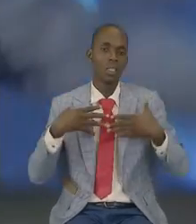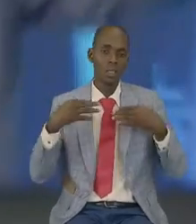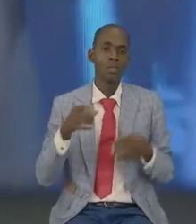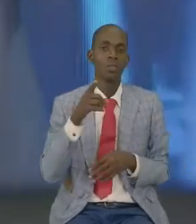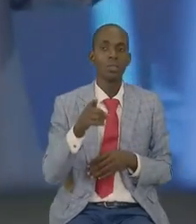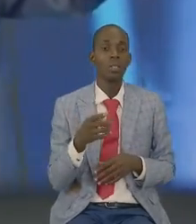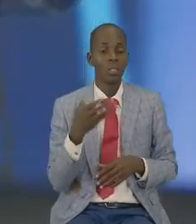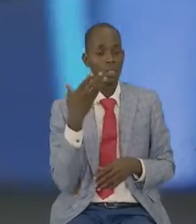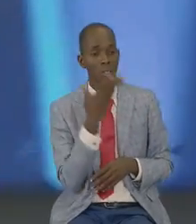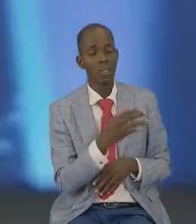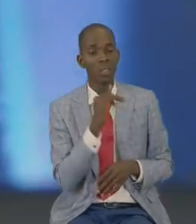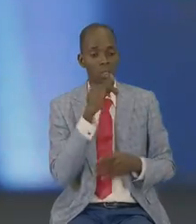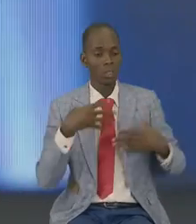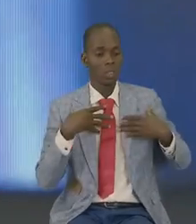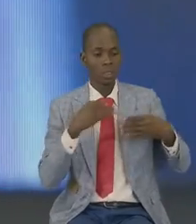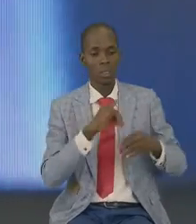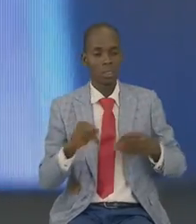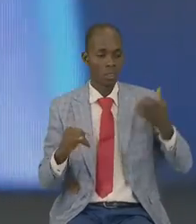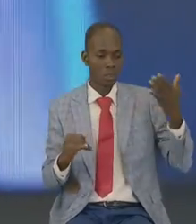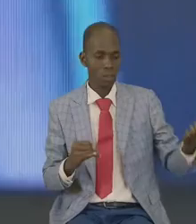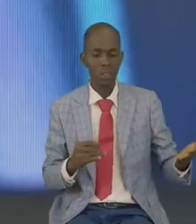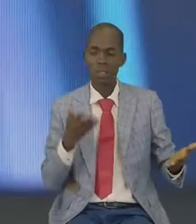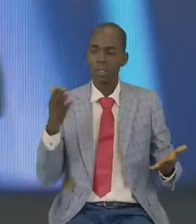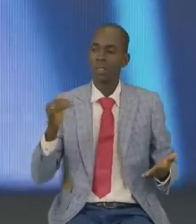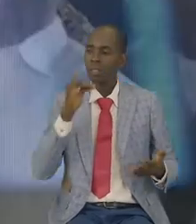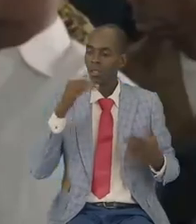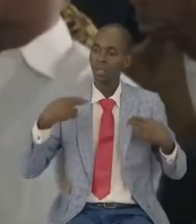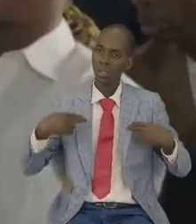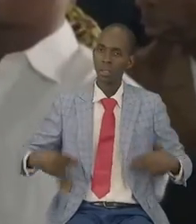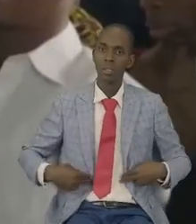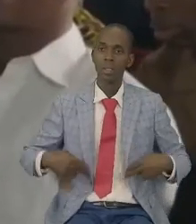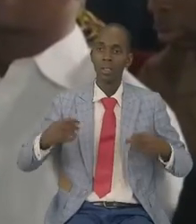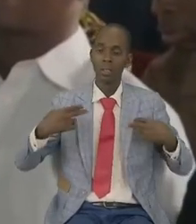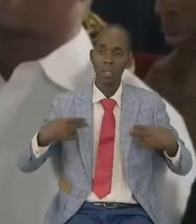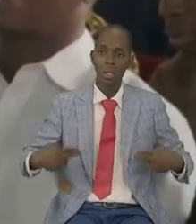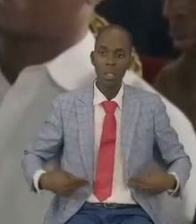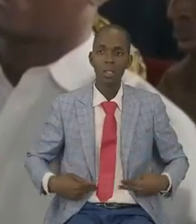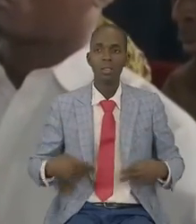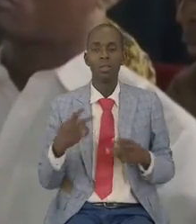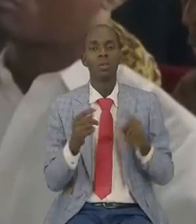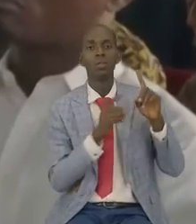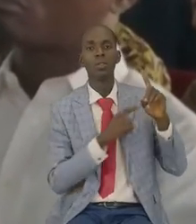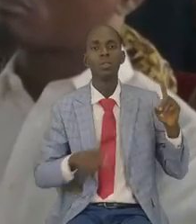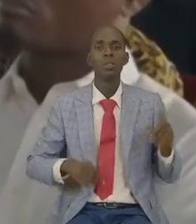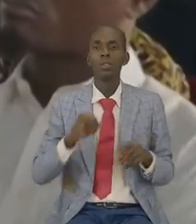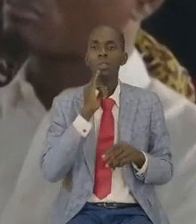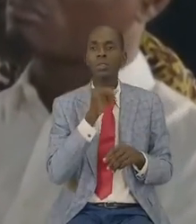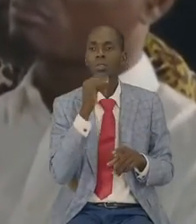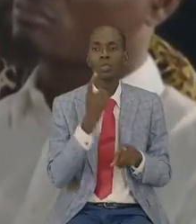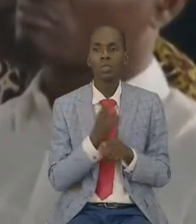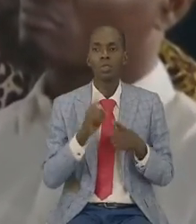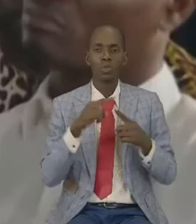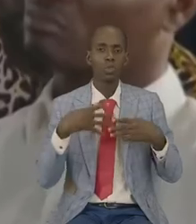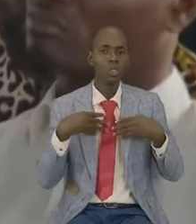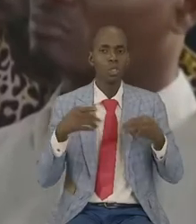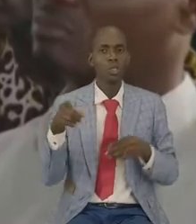hand, there is health on the other hand. You see, the health care of the Lord is not only to heal you because